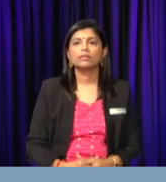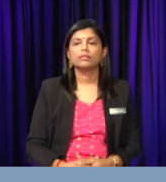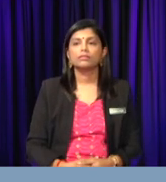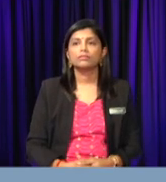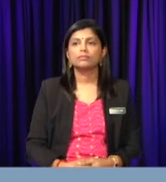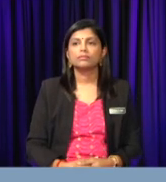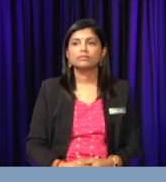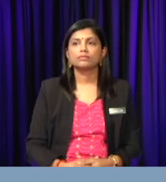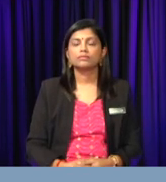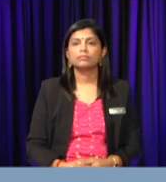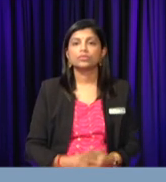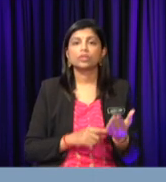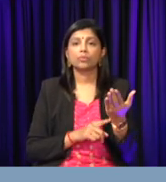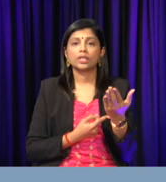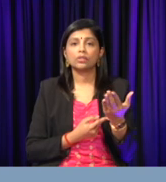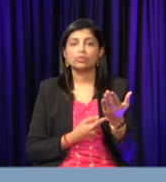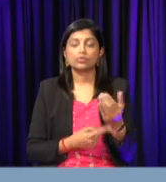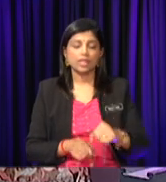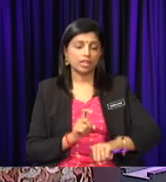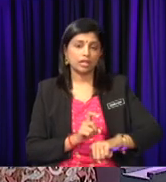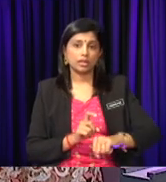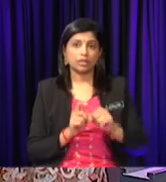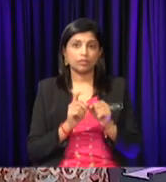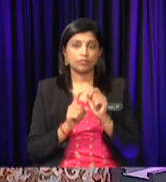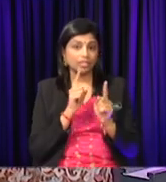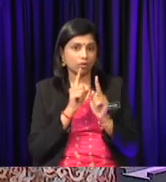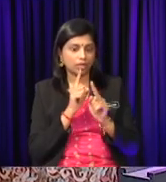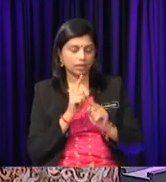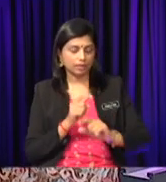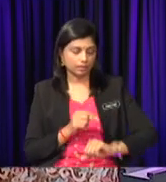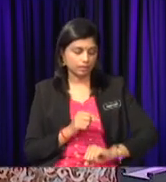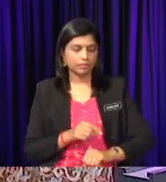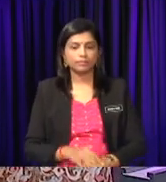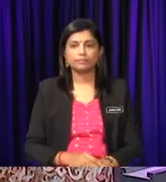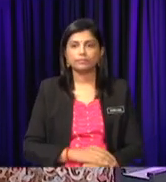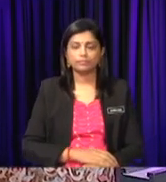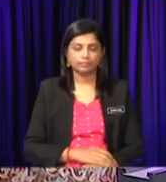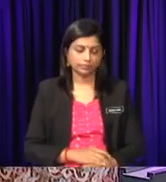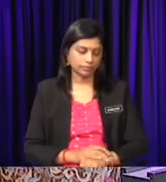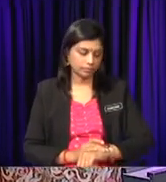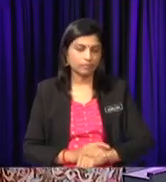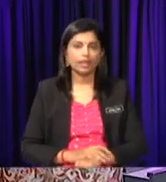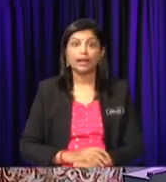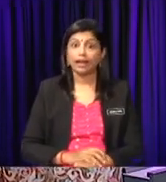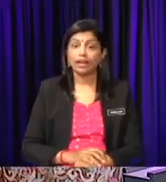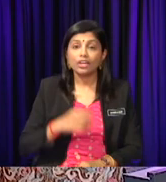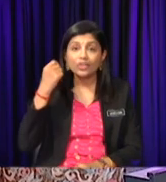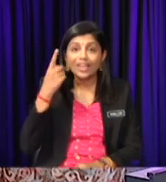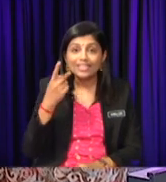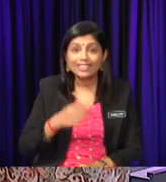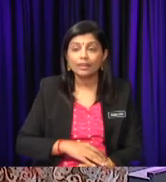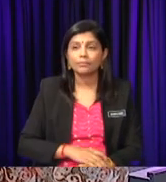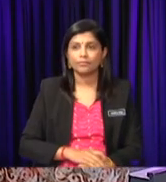that when you start talking, you are aware of the time. Sometimes if you speak for only 30